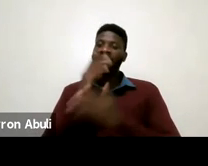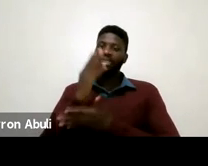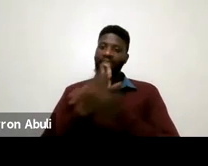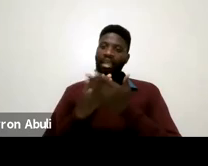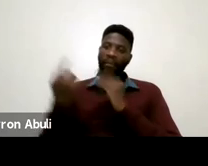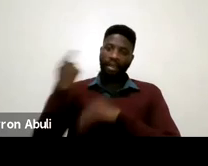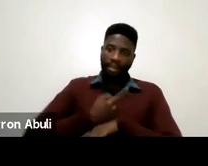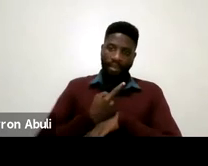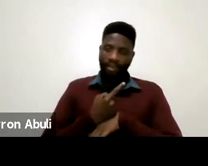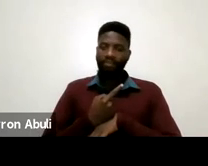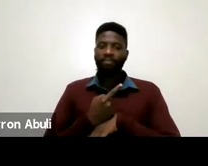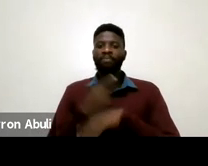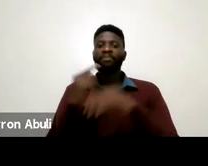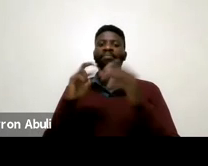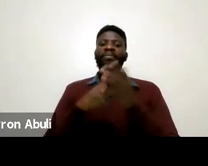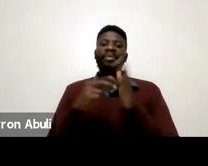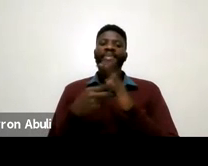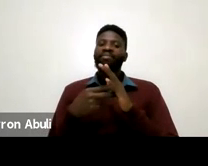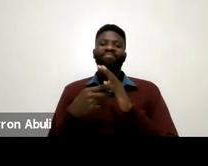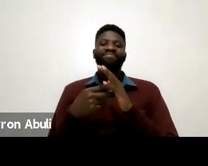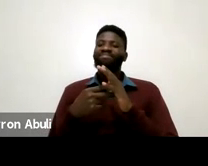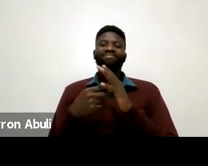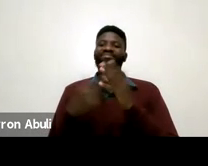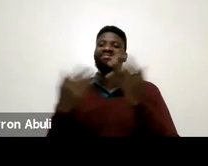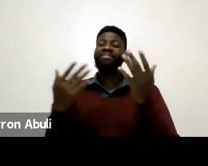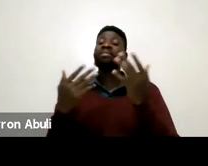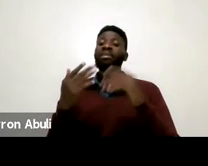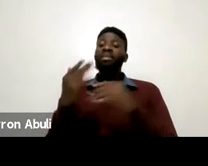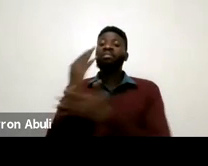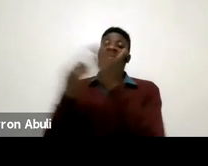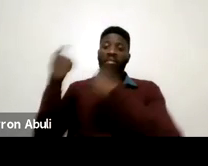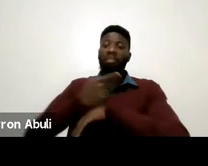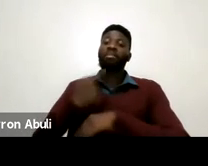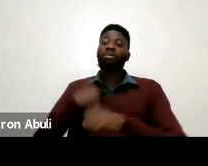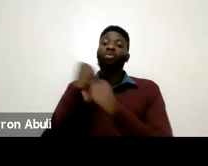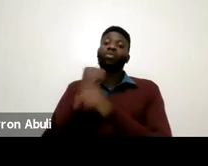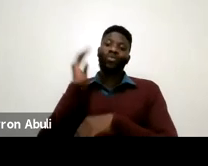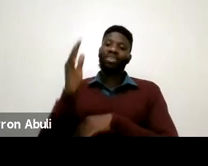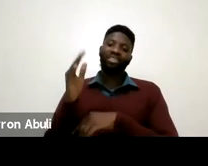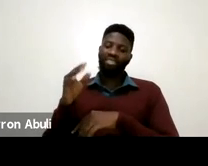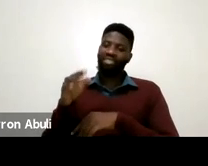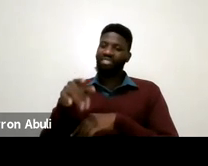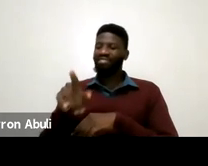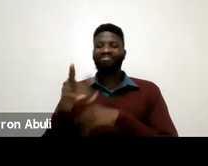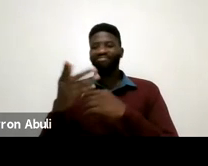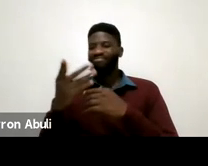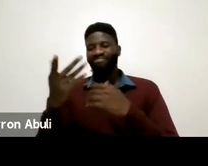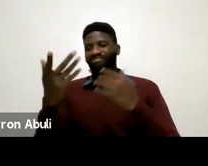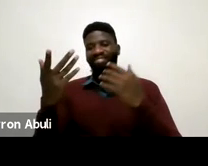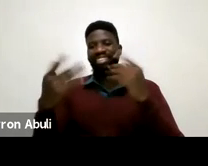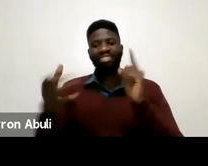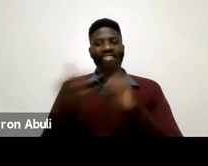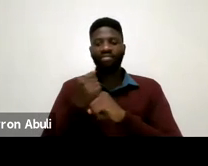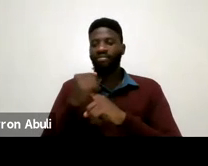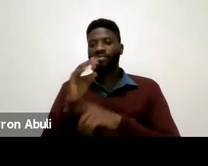expression somewhere, that if you always keep on saying someday I'll do it, this town called someday leads to nowhere, because